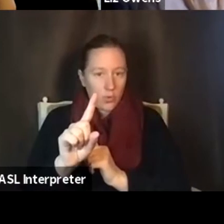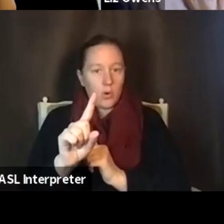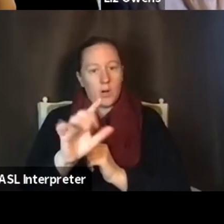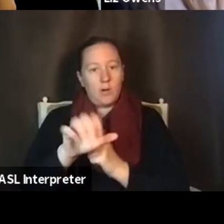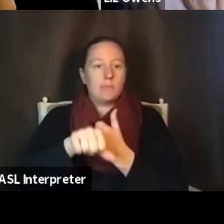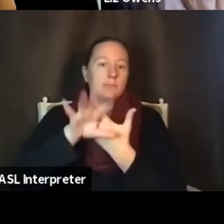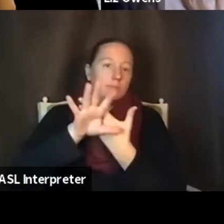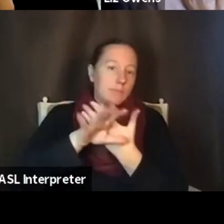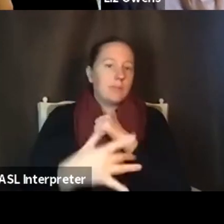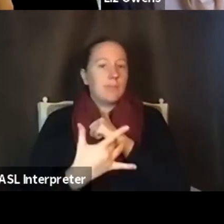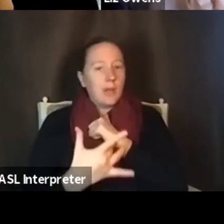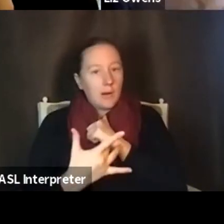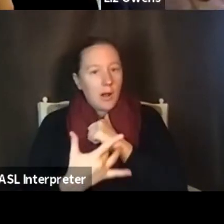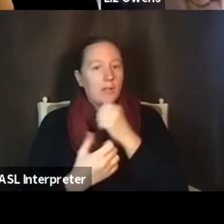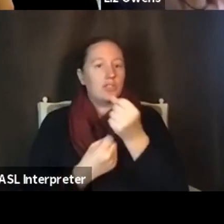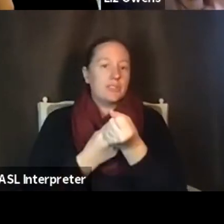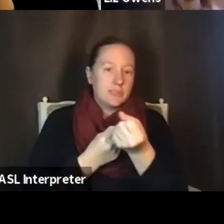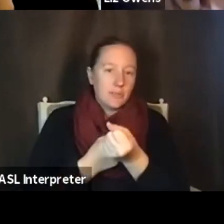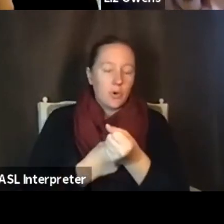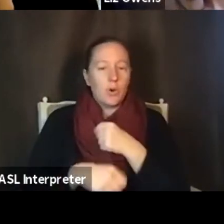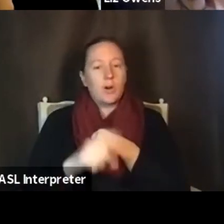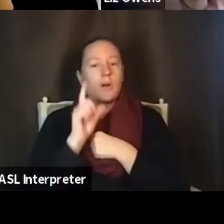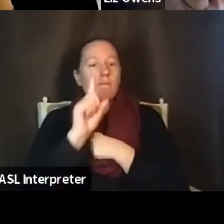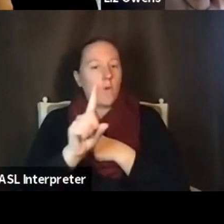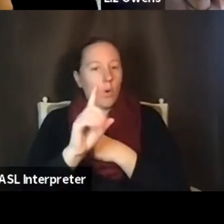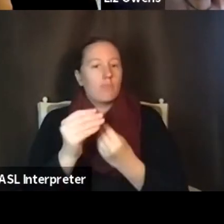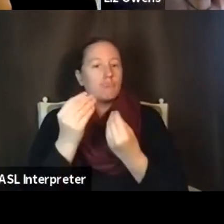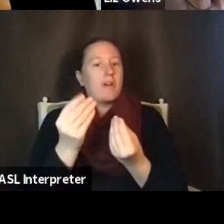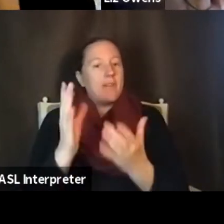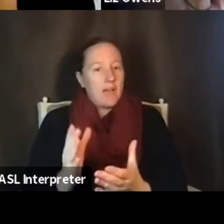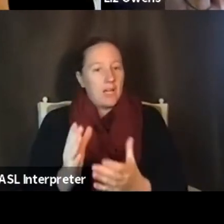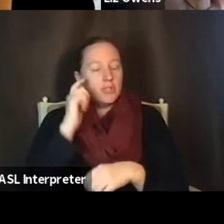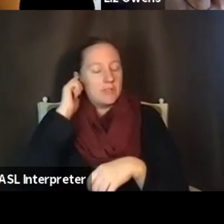telehealth and technology support for providers. And so